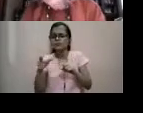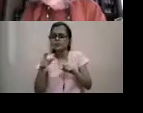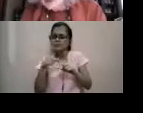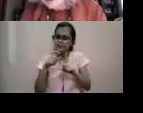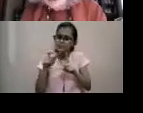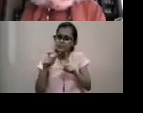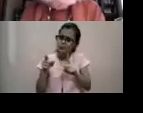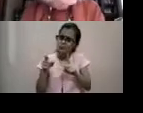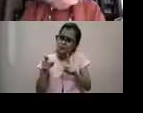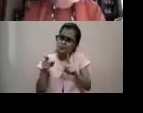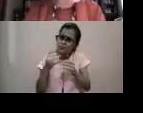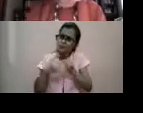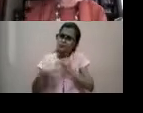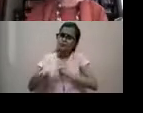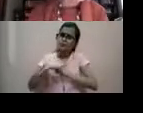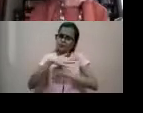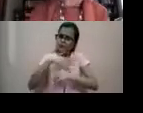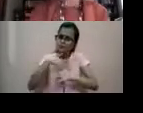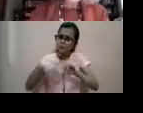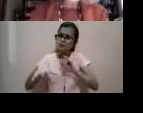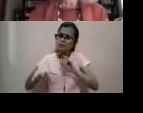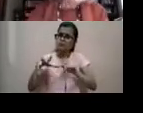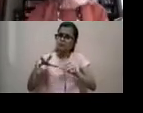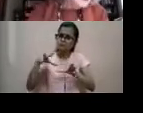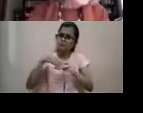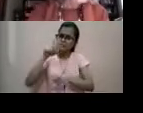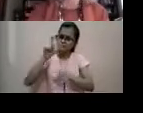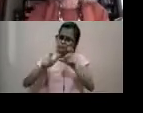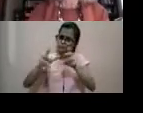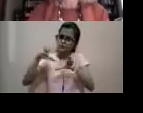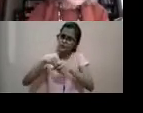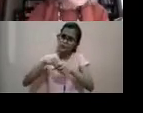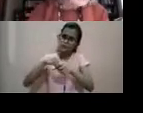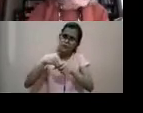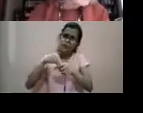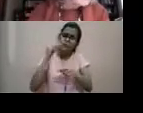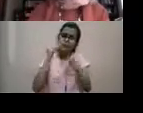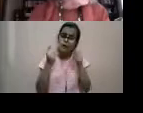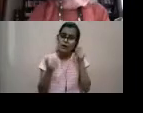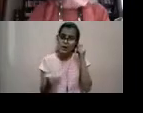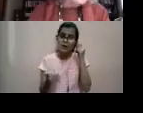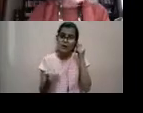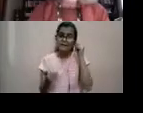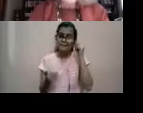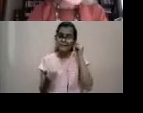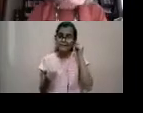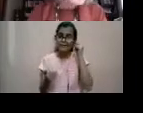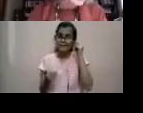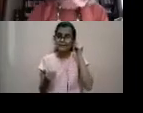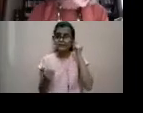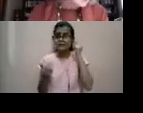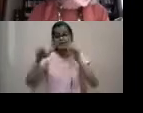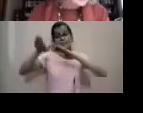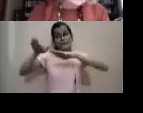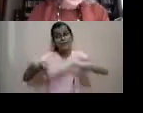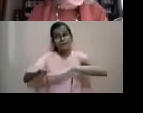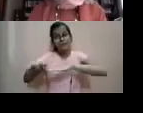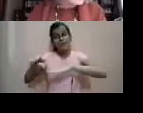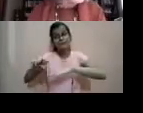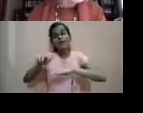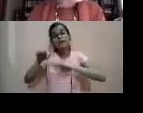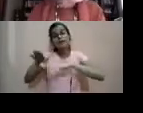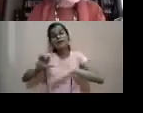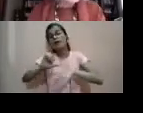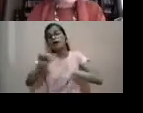thoroughly social species so despise dependence? Dependence on others